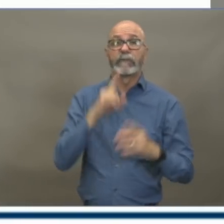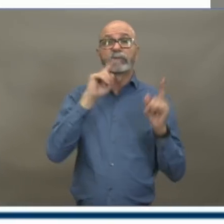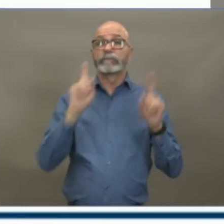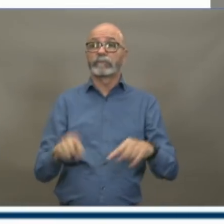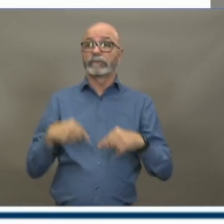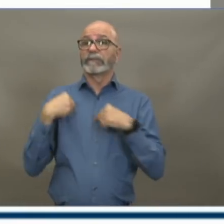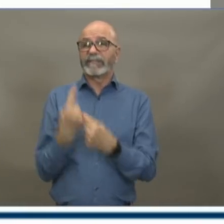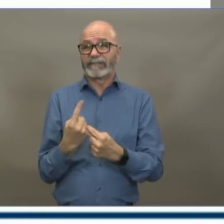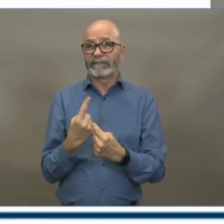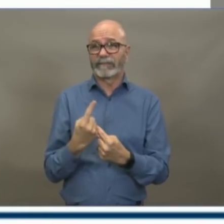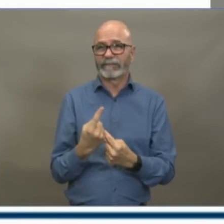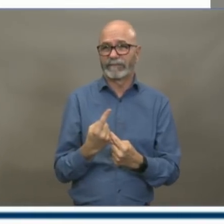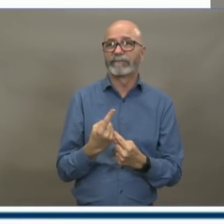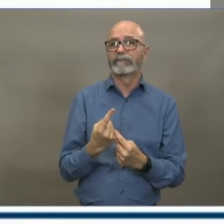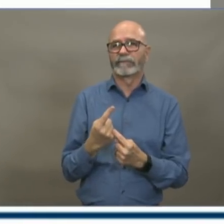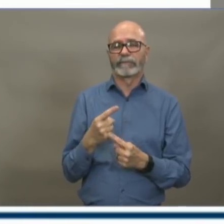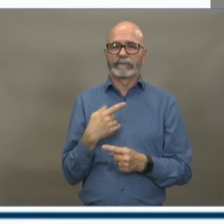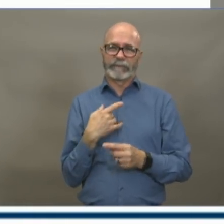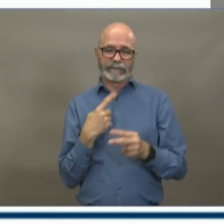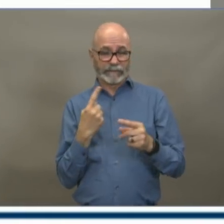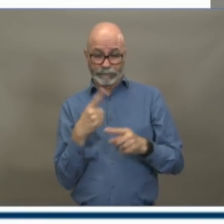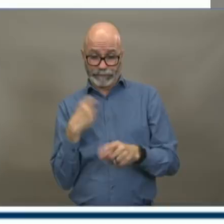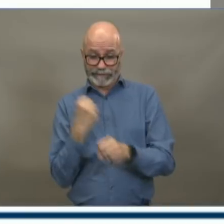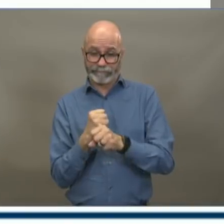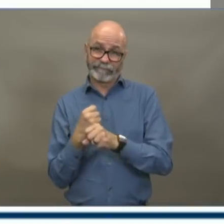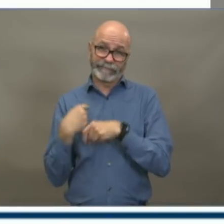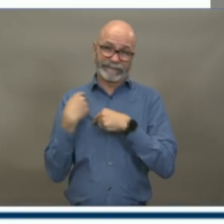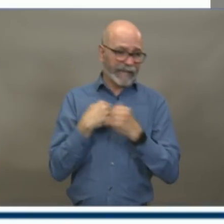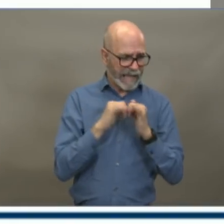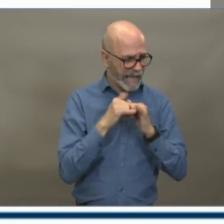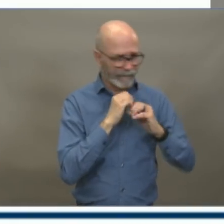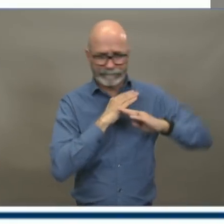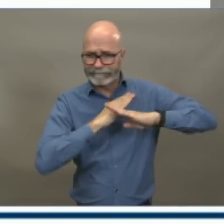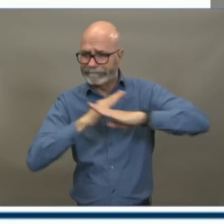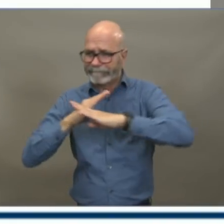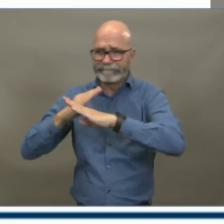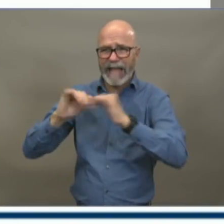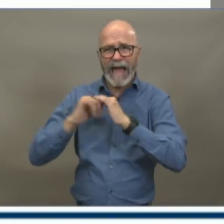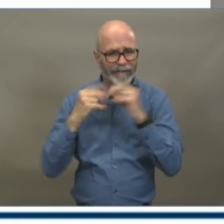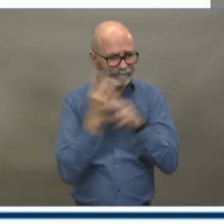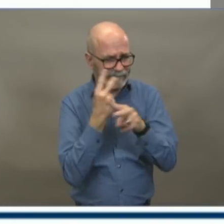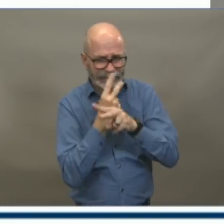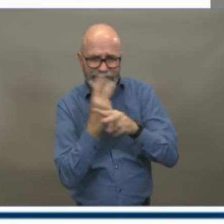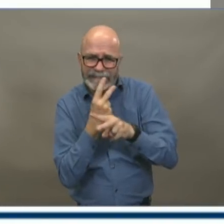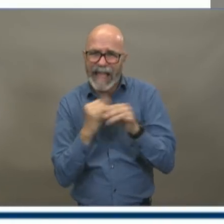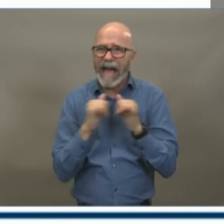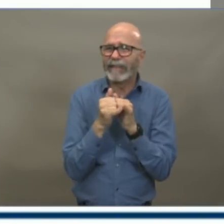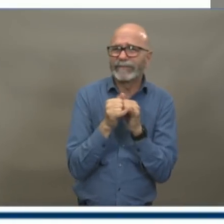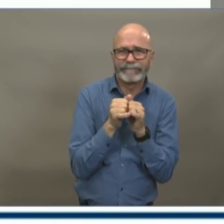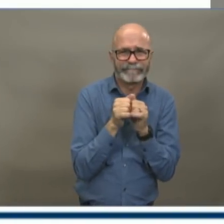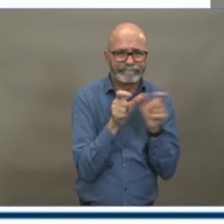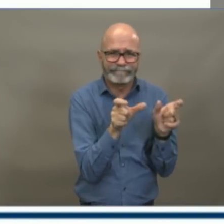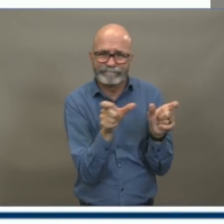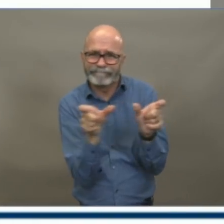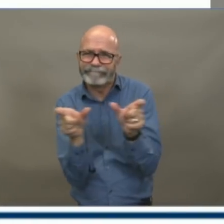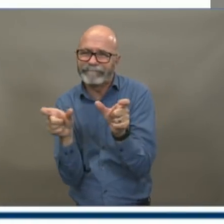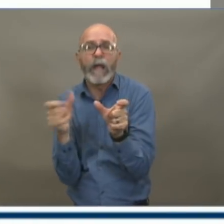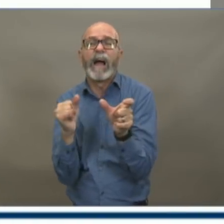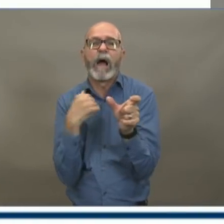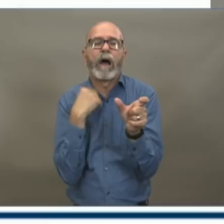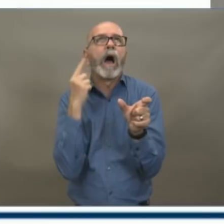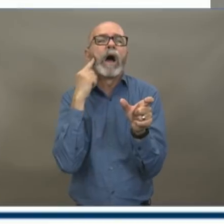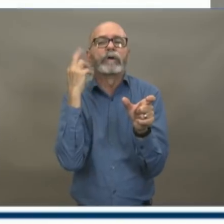do to protect one another and to keep our community safe is to protect our most vulnerable by following the public